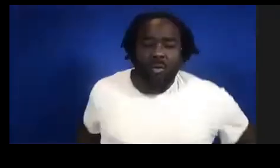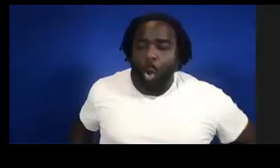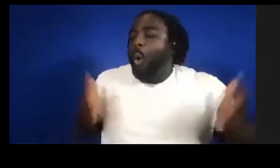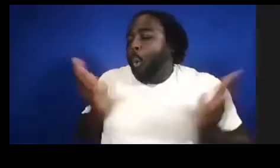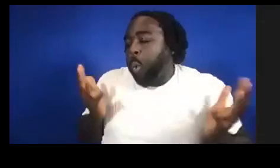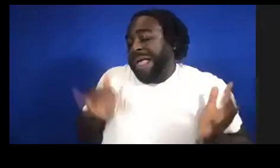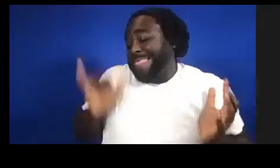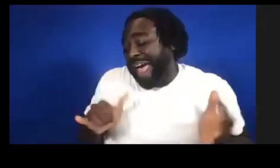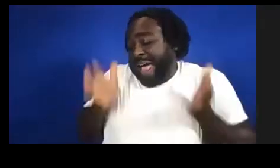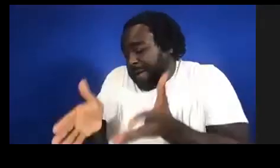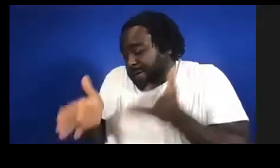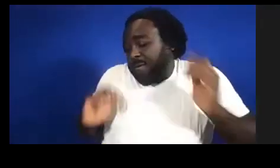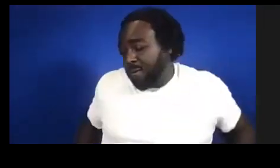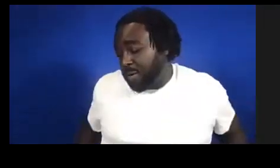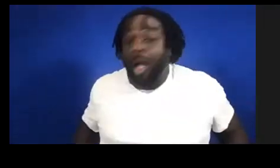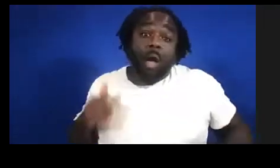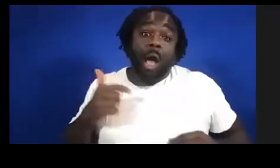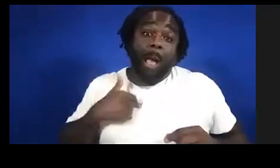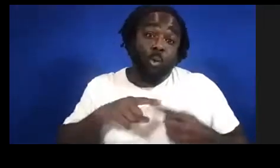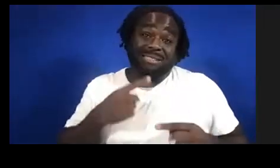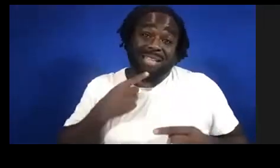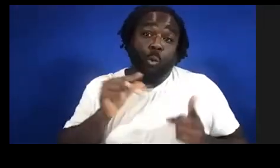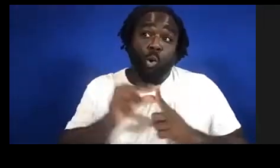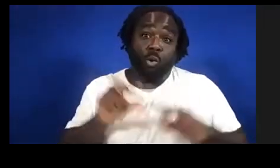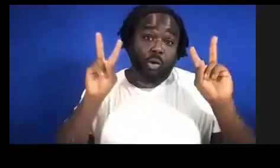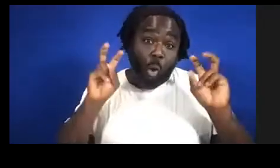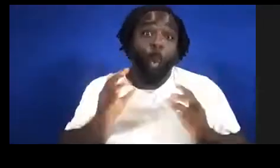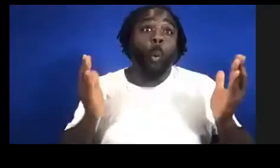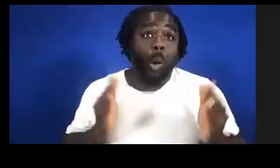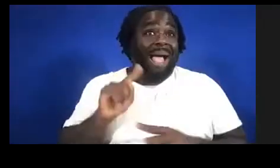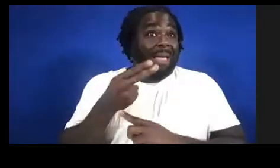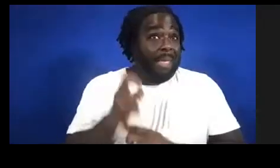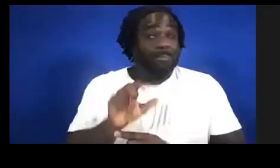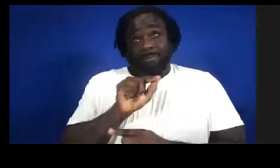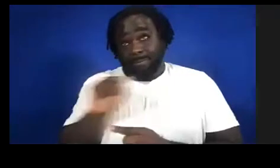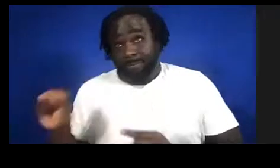What is you doing with what you trying to call potato salad?